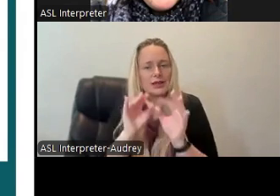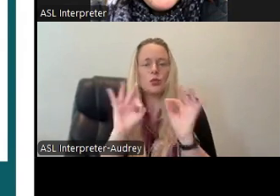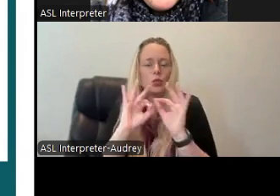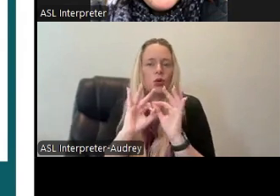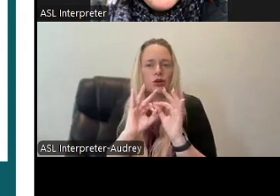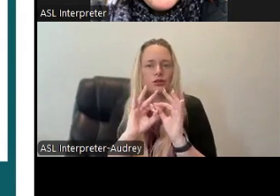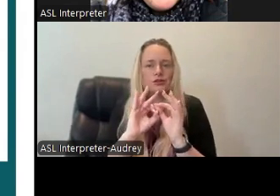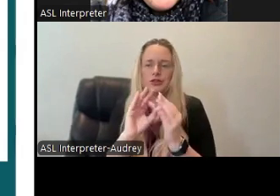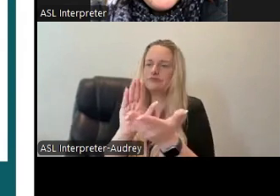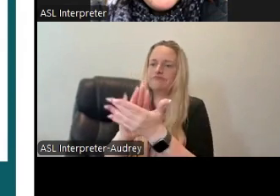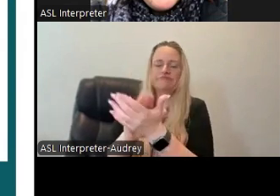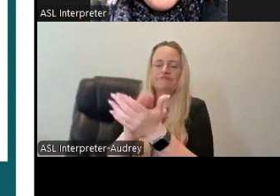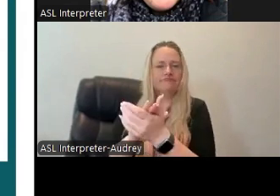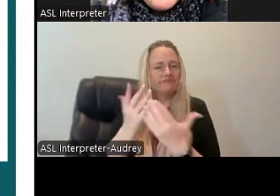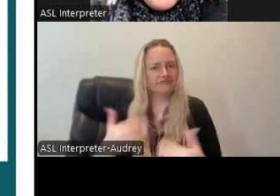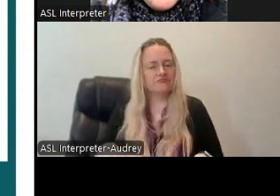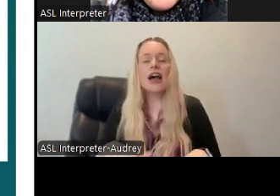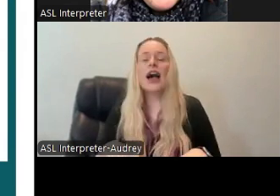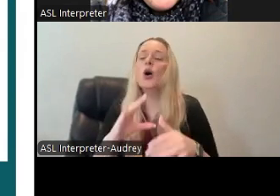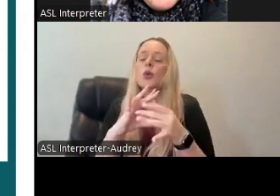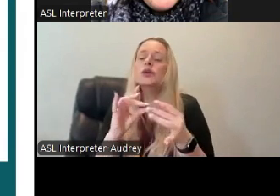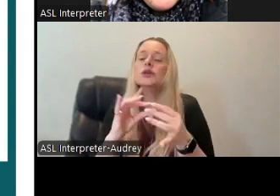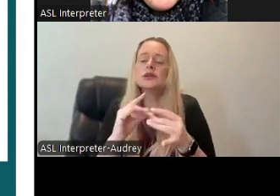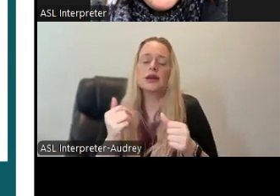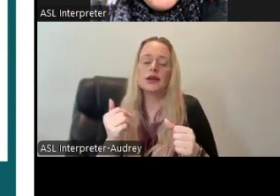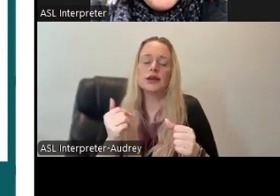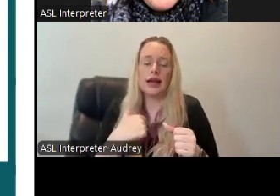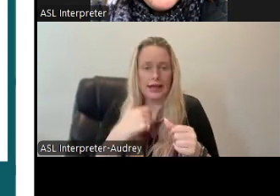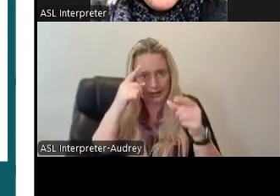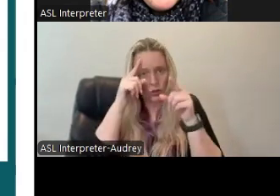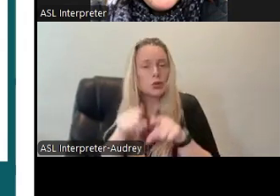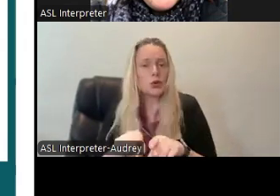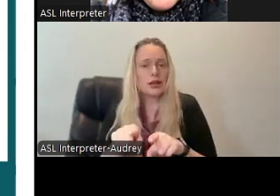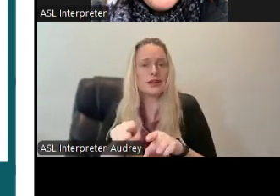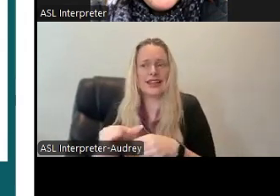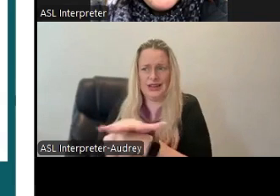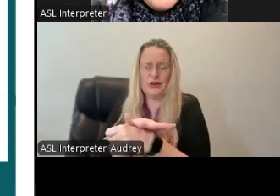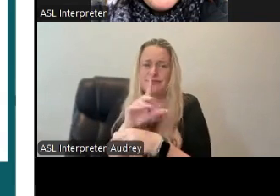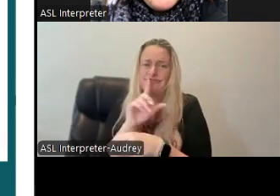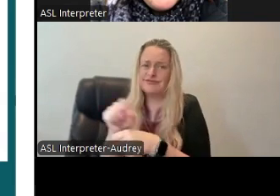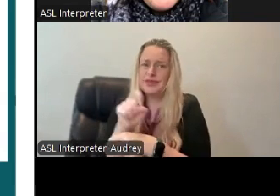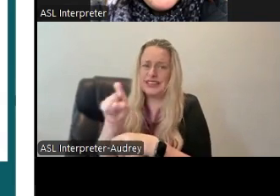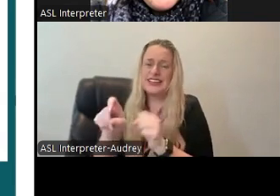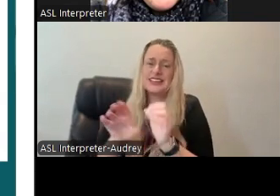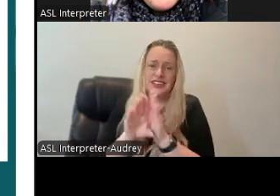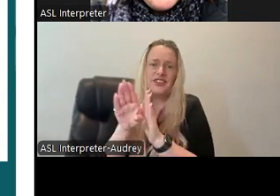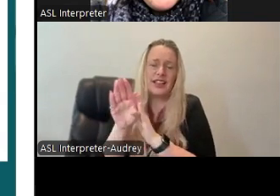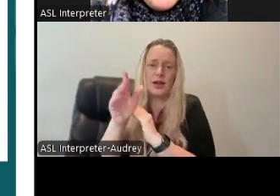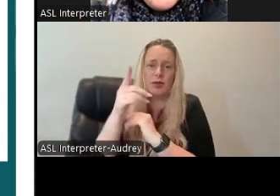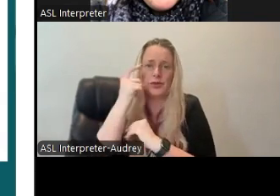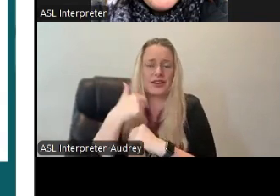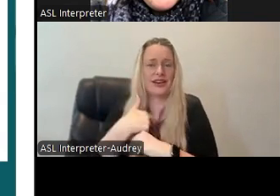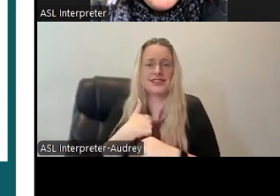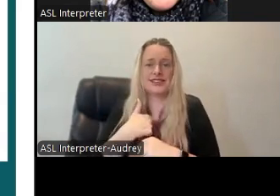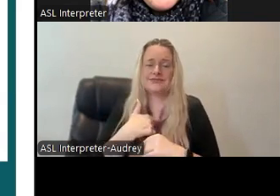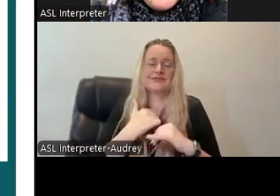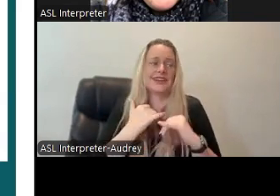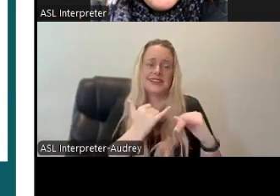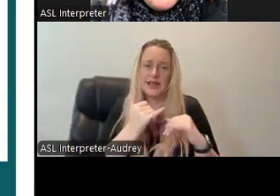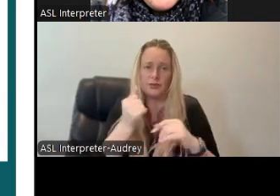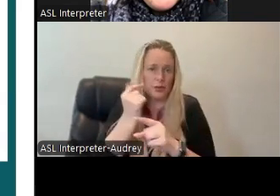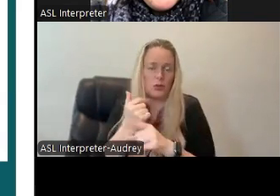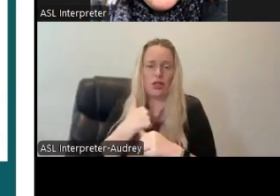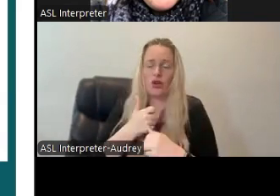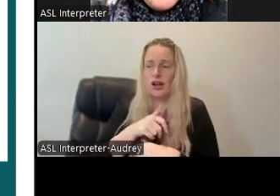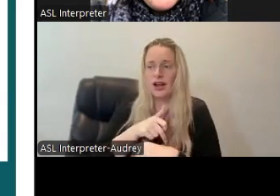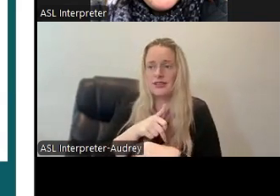laudable. And, I would say that I agree that that area really needs some development, because I pass by there and